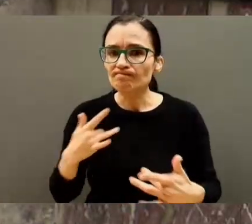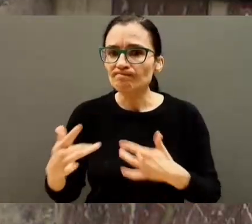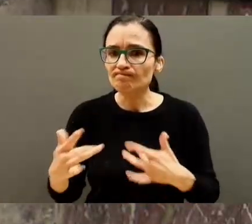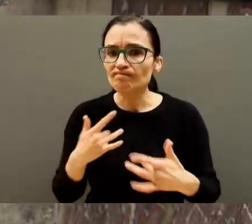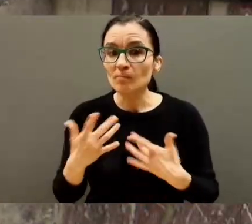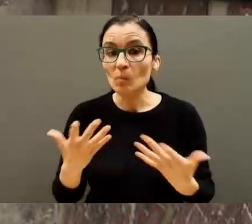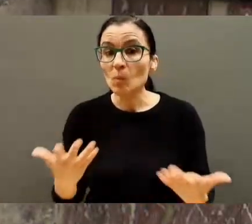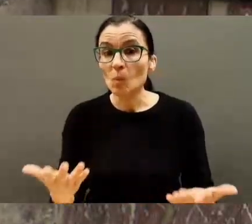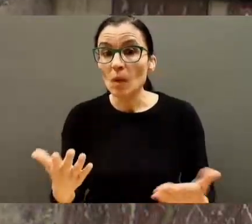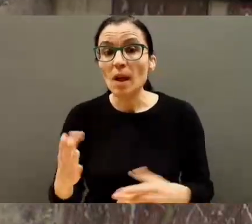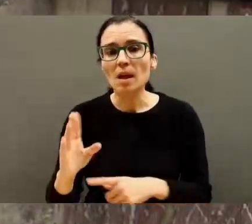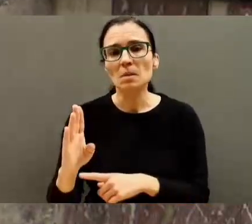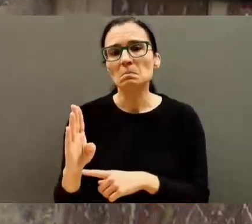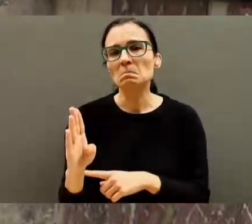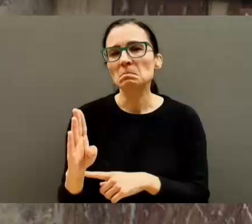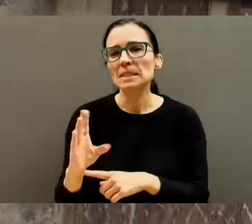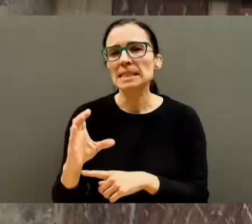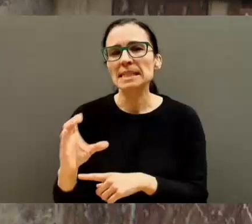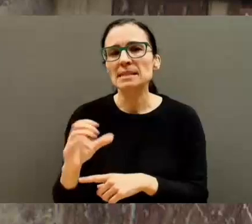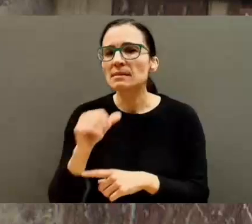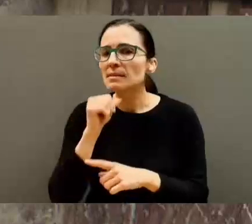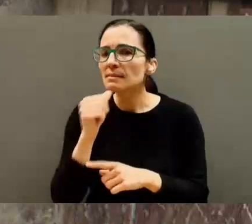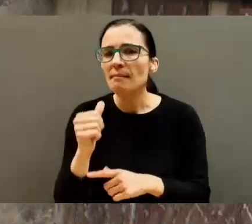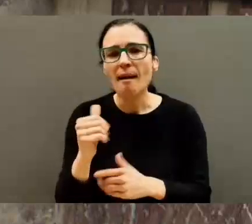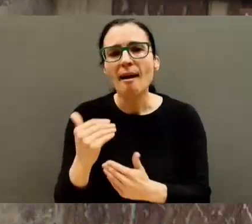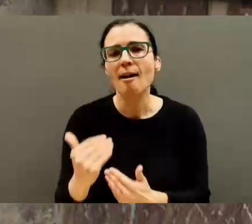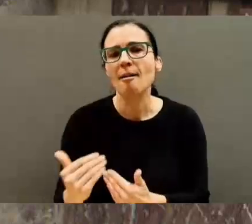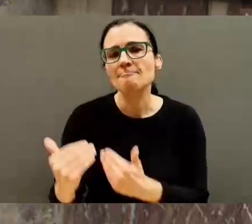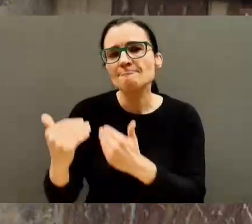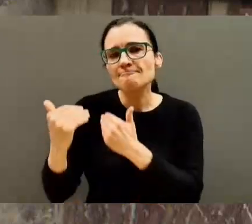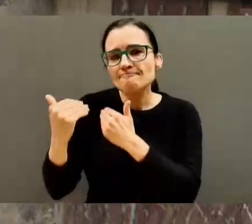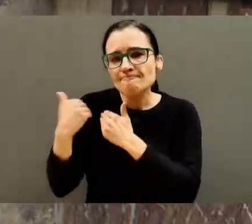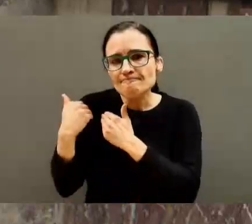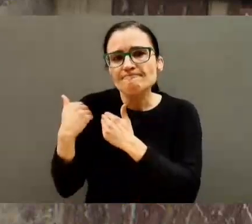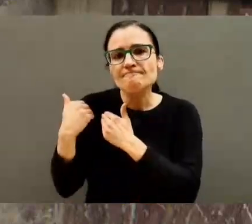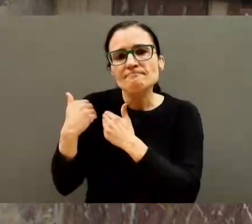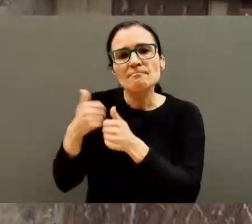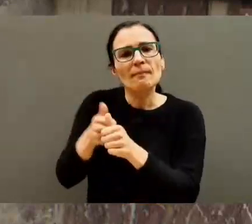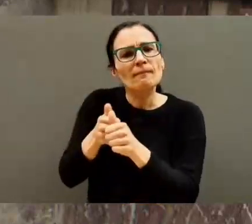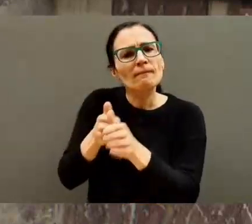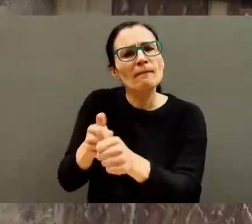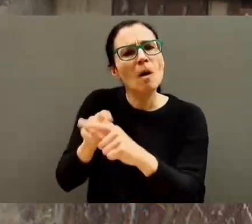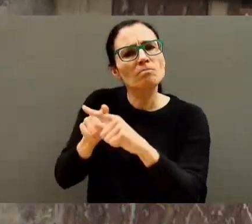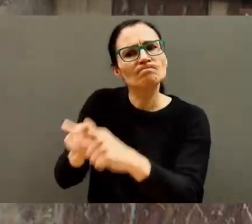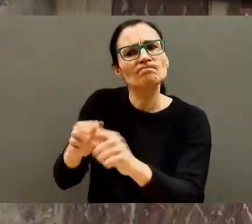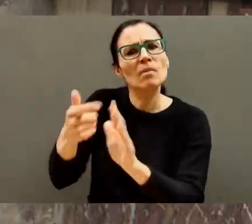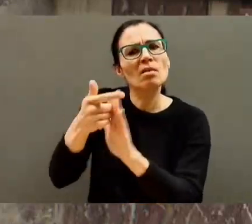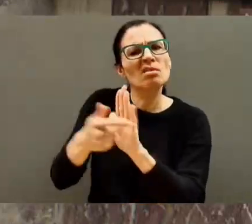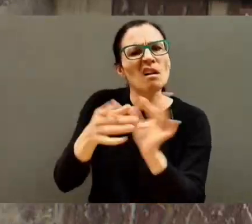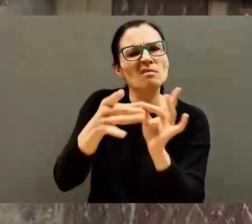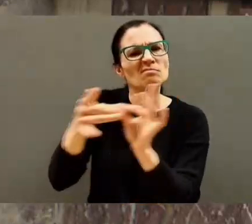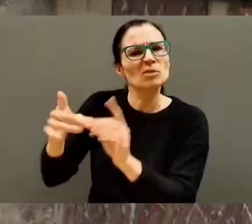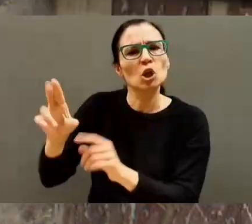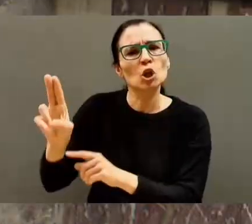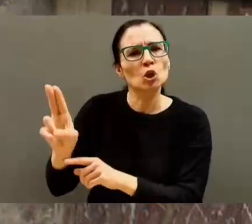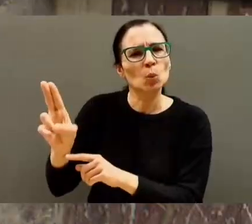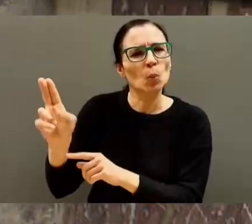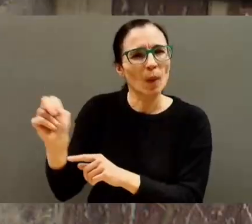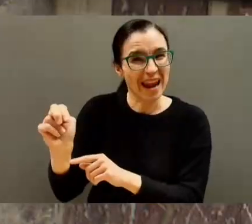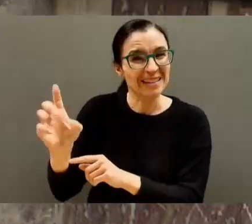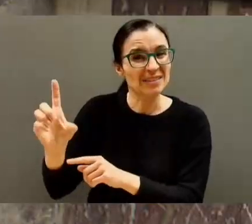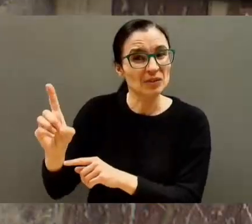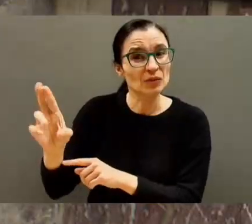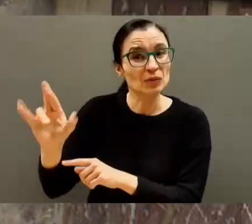with UNDRIP or UNDRIP itself, end quote. Why is this NDP Premier abandoning respectful